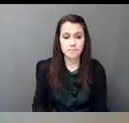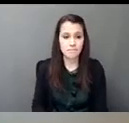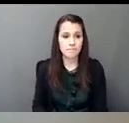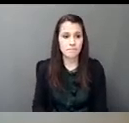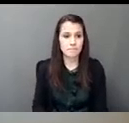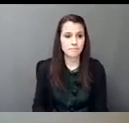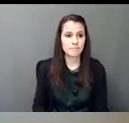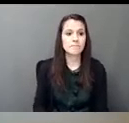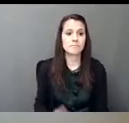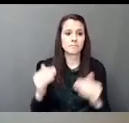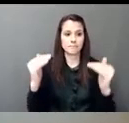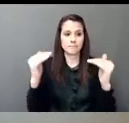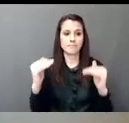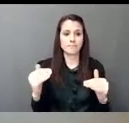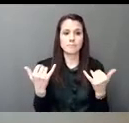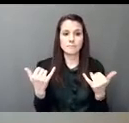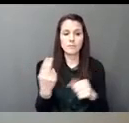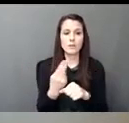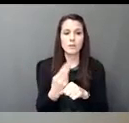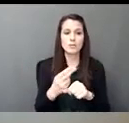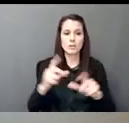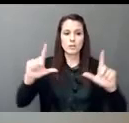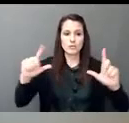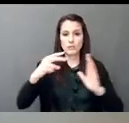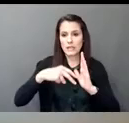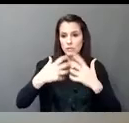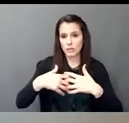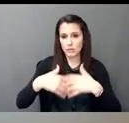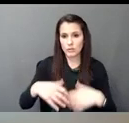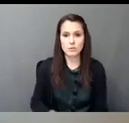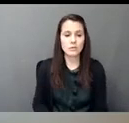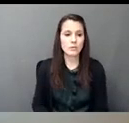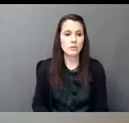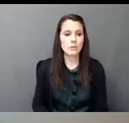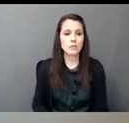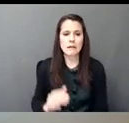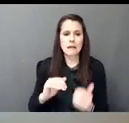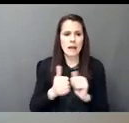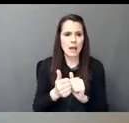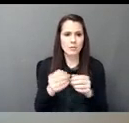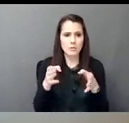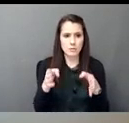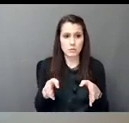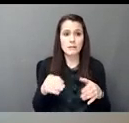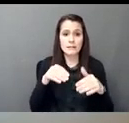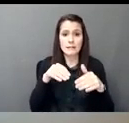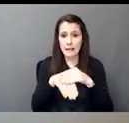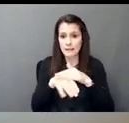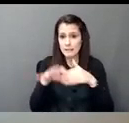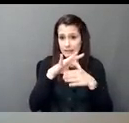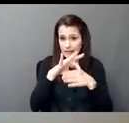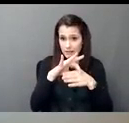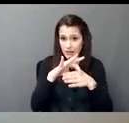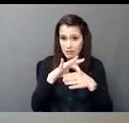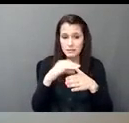So the next thing that we use is a screen reader. How does somebody access the content on our website if they